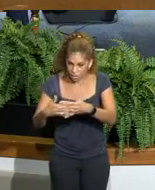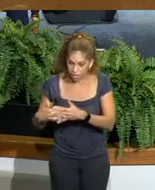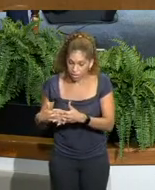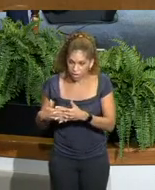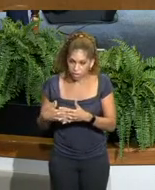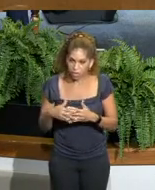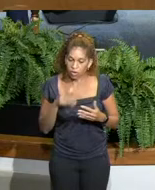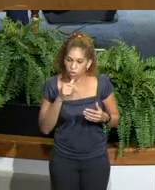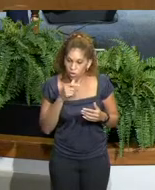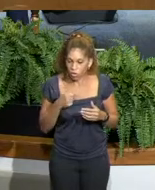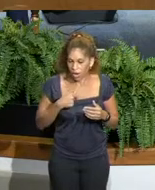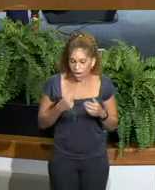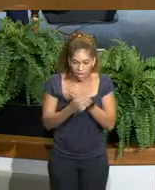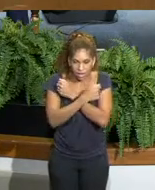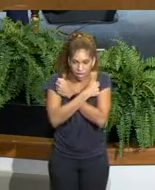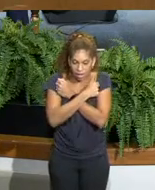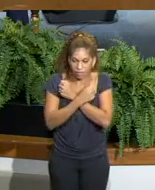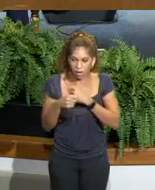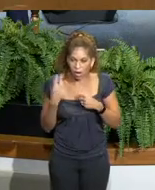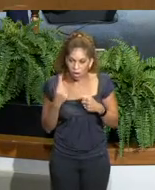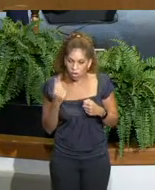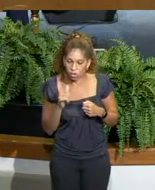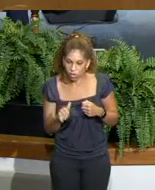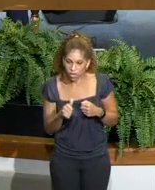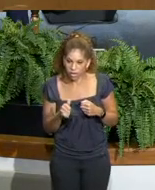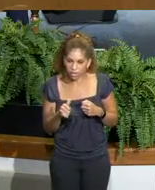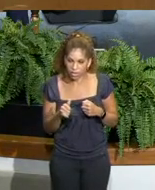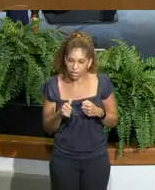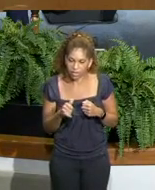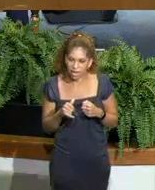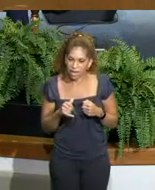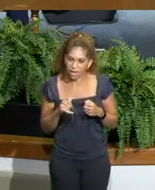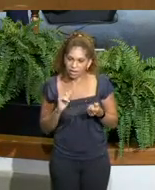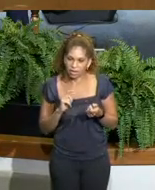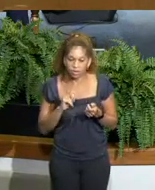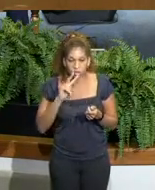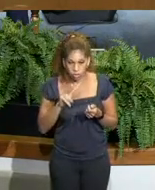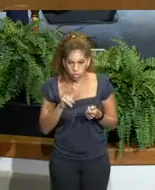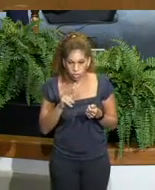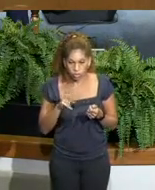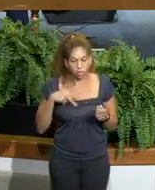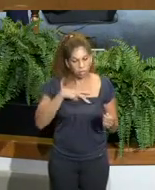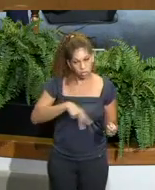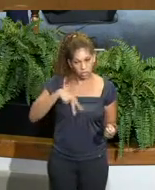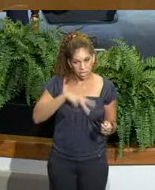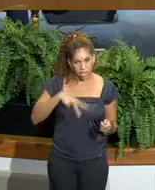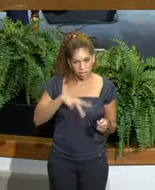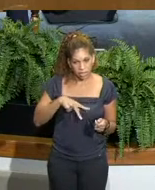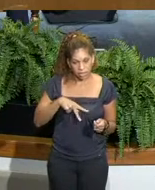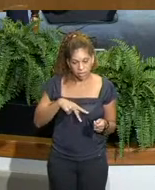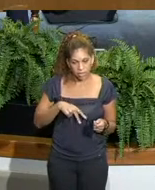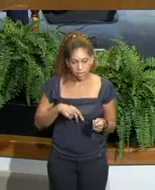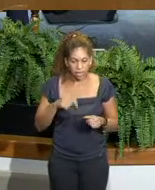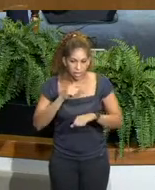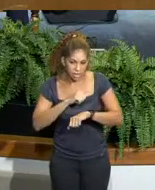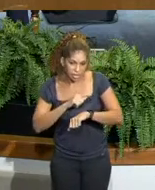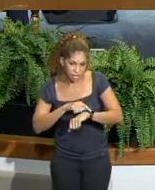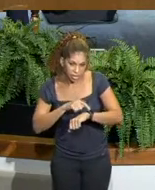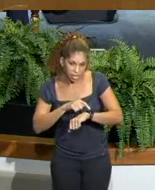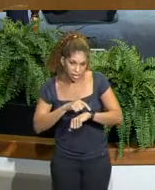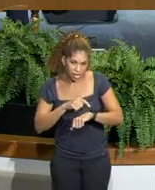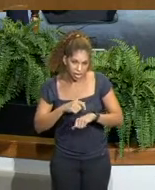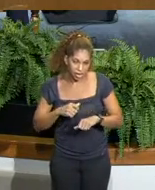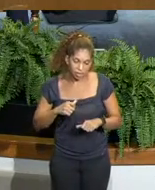I love, has always, though, had a kind of split personality. At times, political and